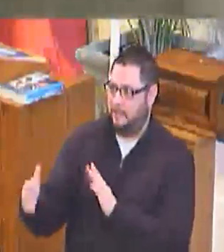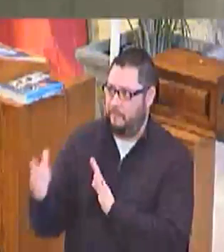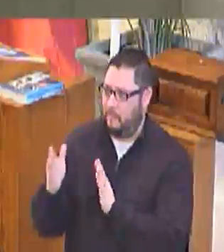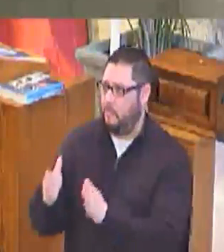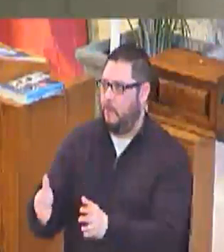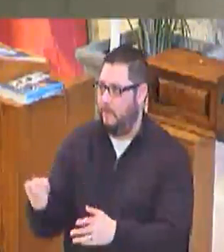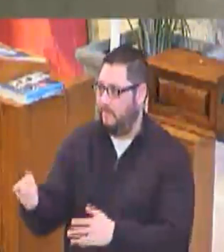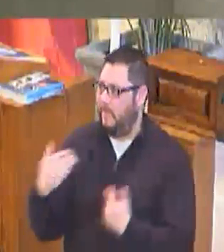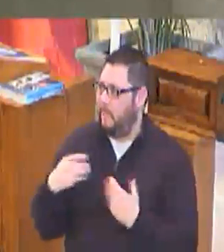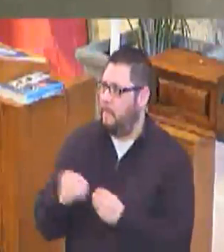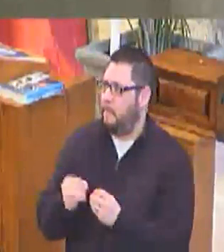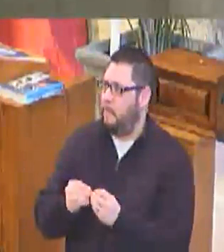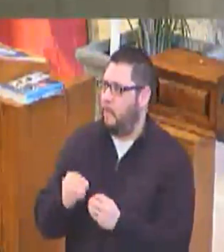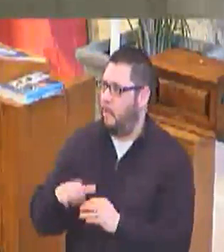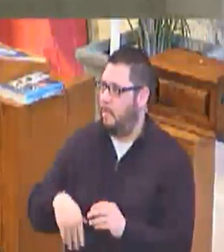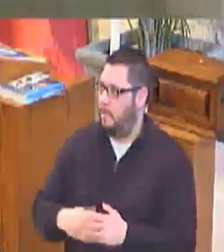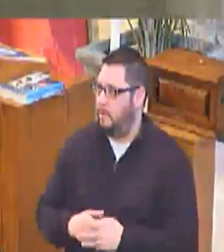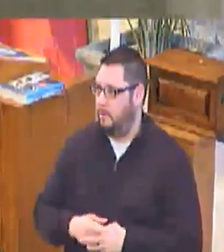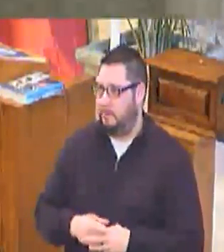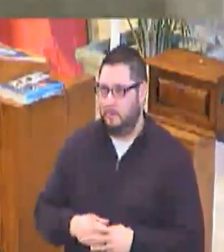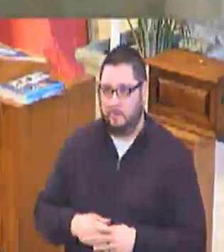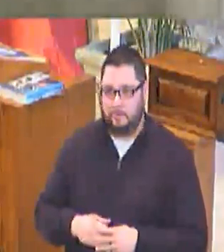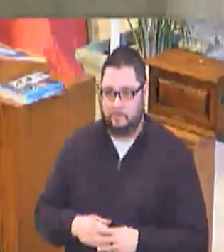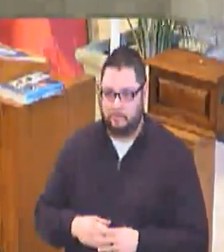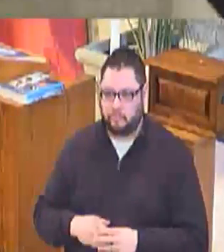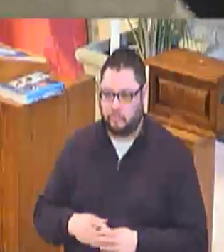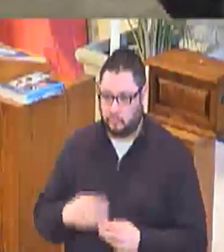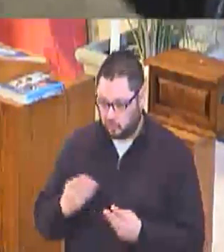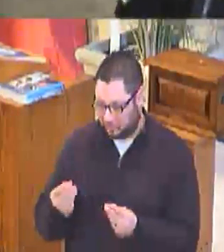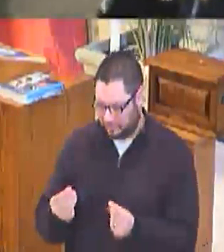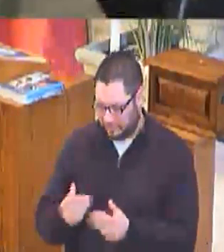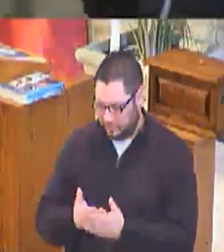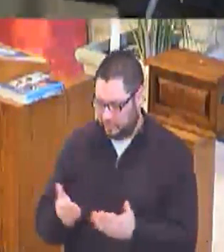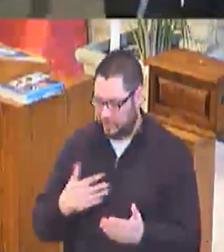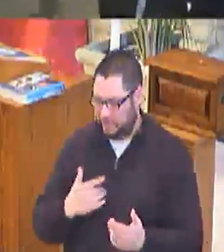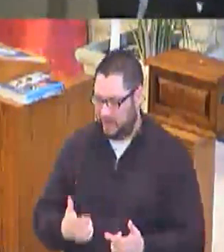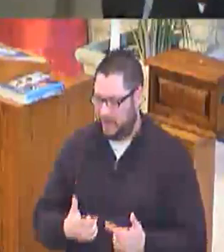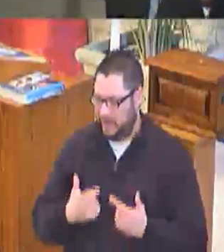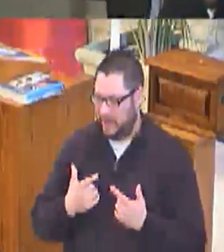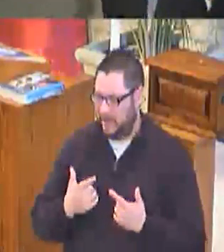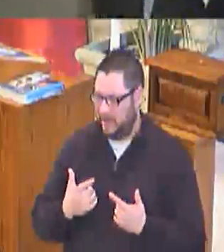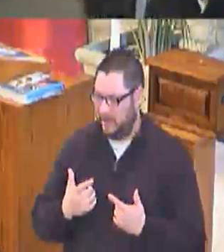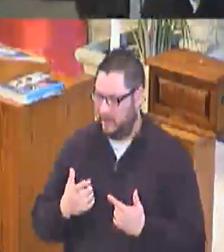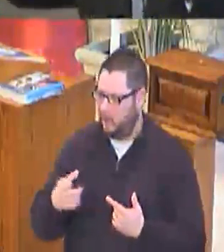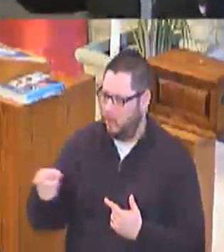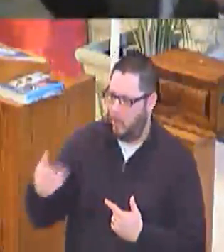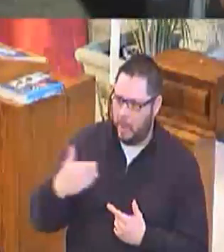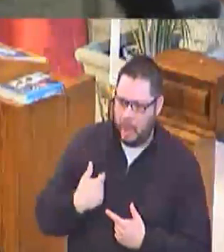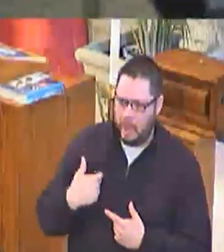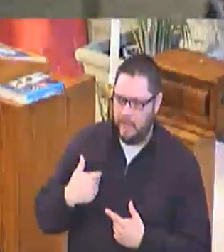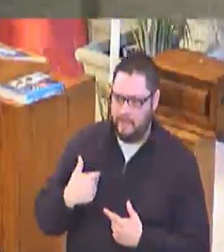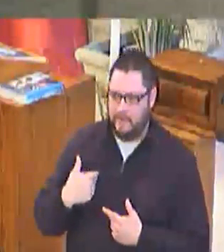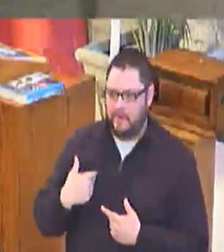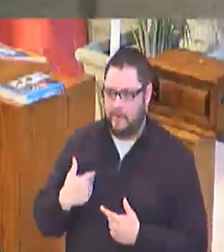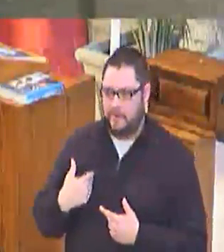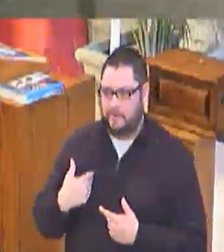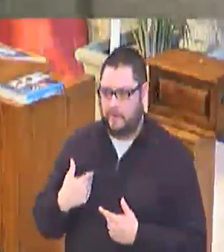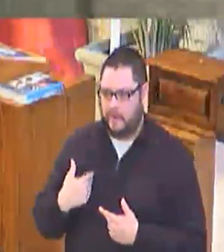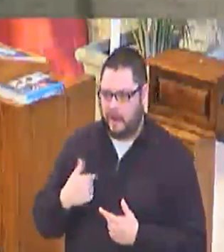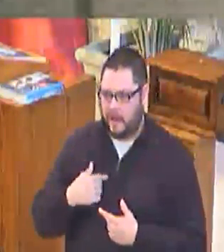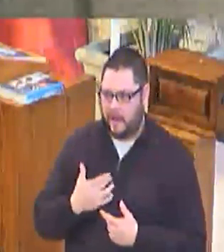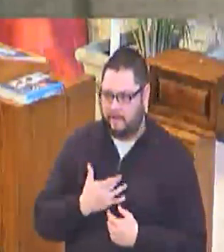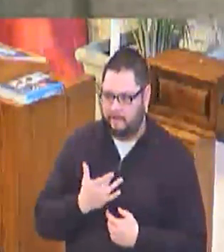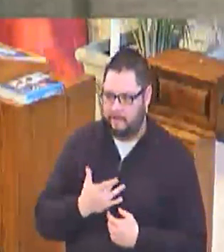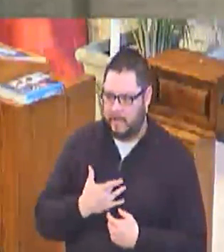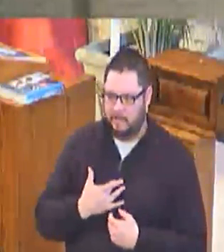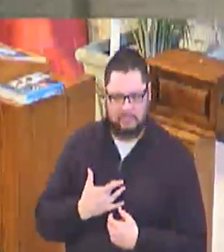had more than. So I allowed material things in my life because someone else had it. I allowed myself to feel